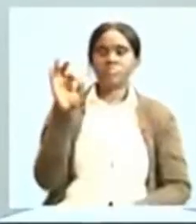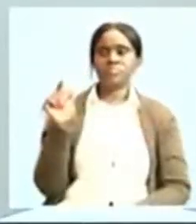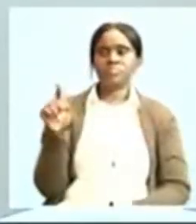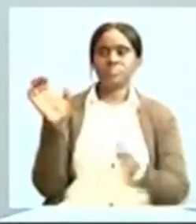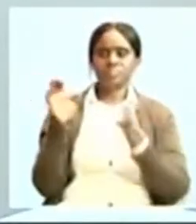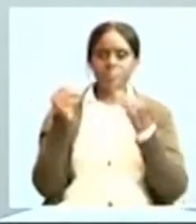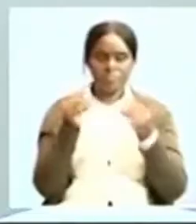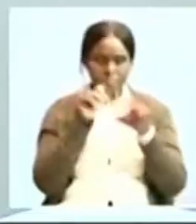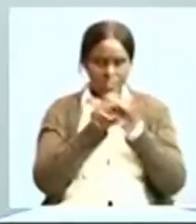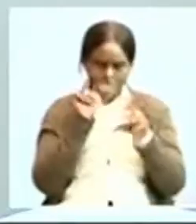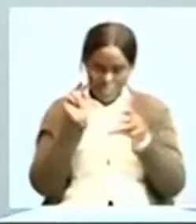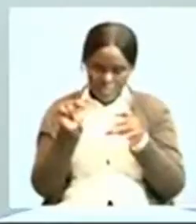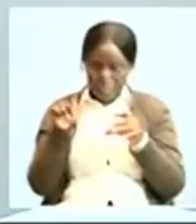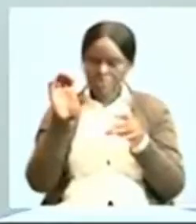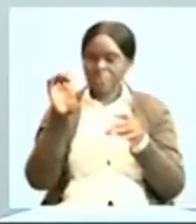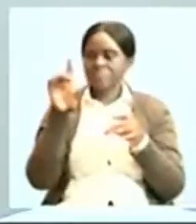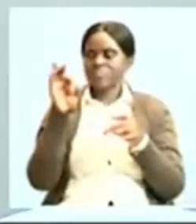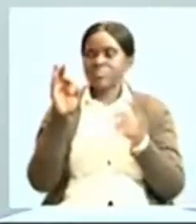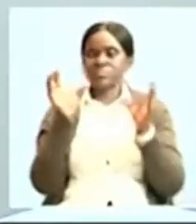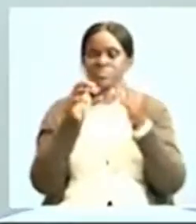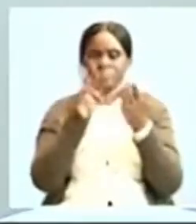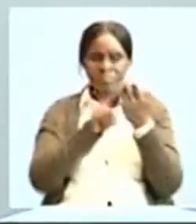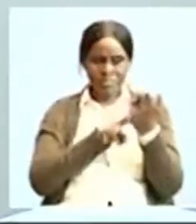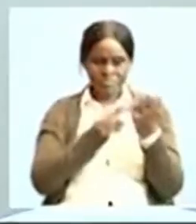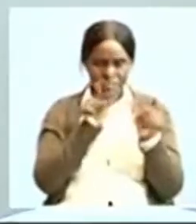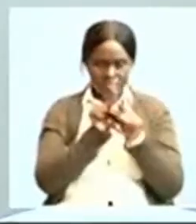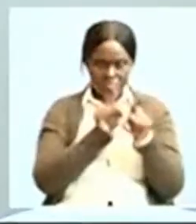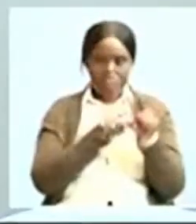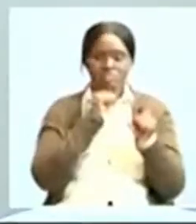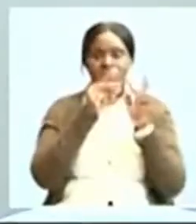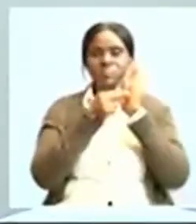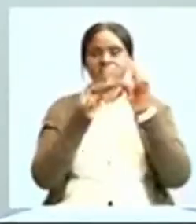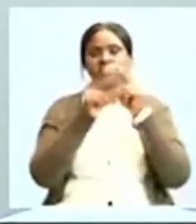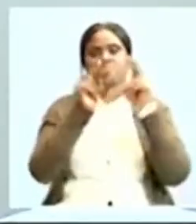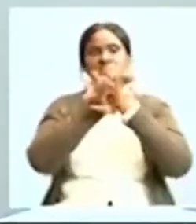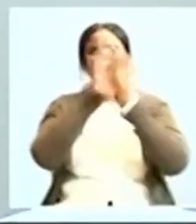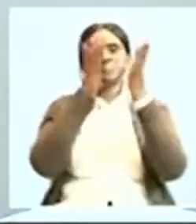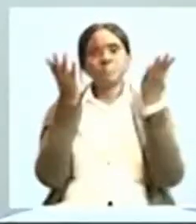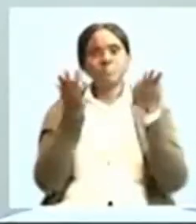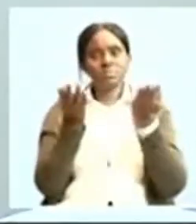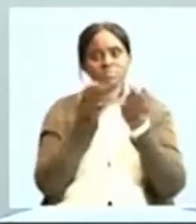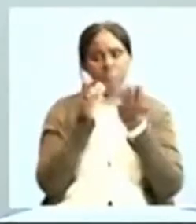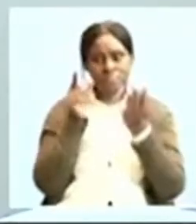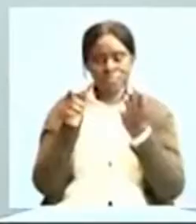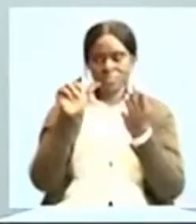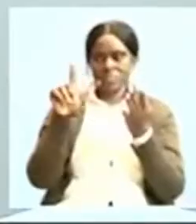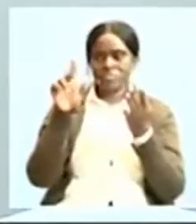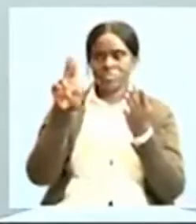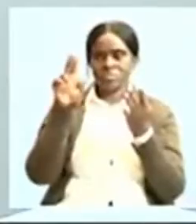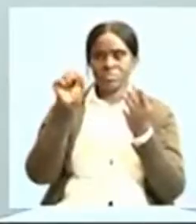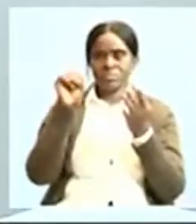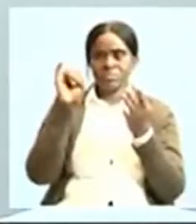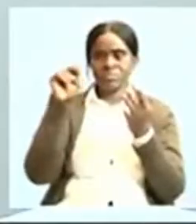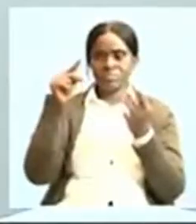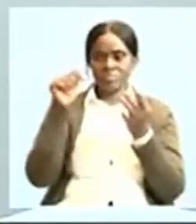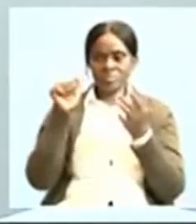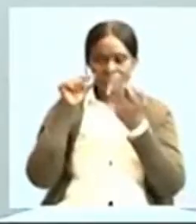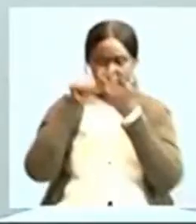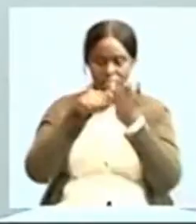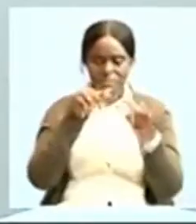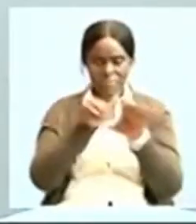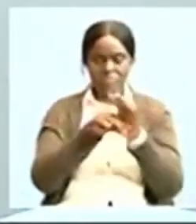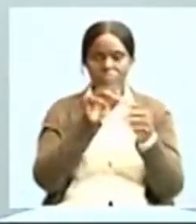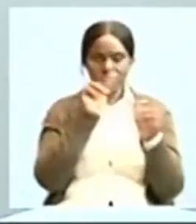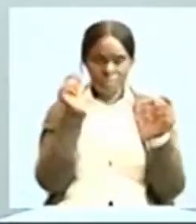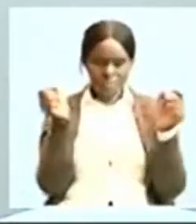Now, in the CDF committee minutes, it's not coming out very clear as if Lusinga, as pointed out in the main